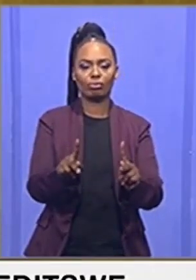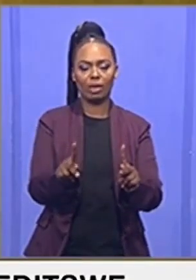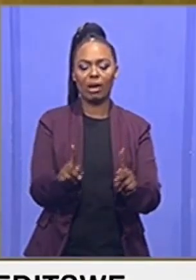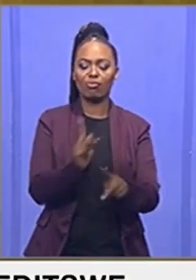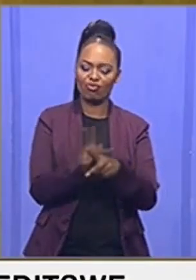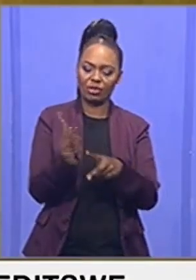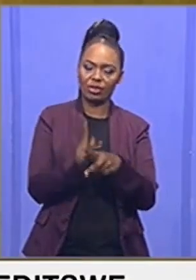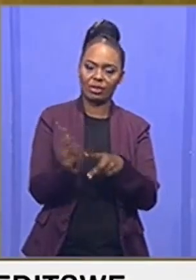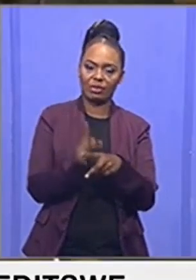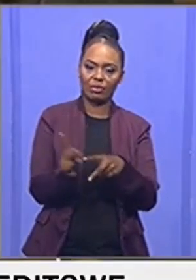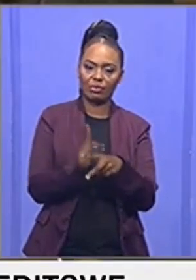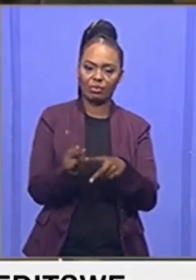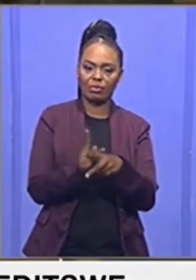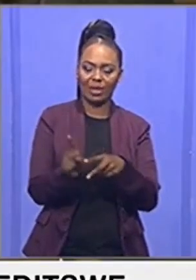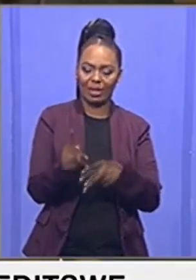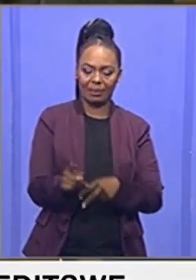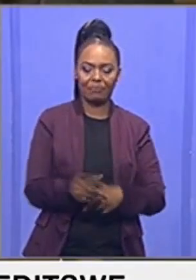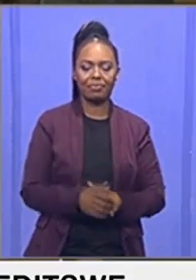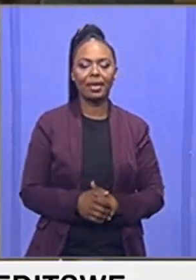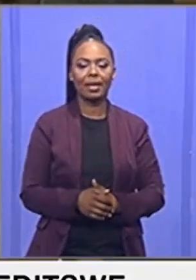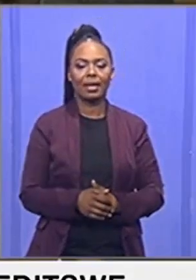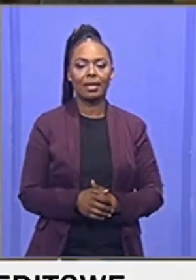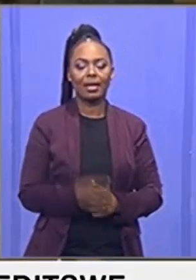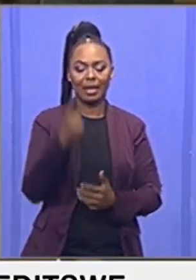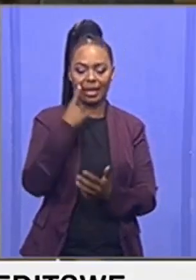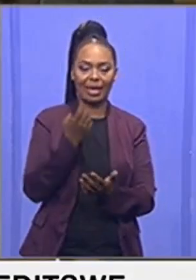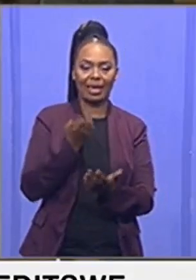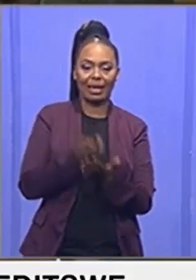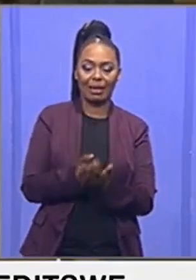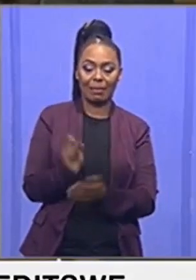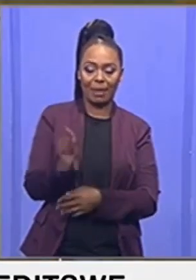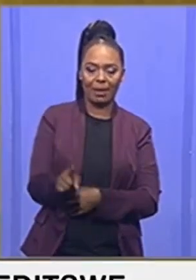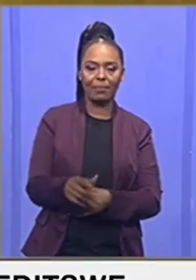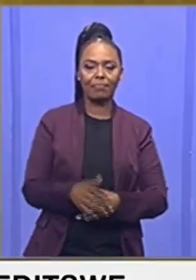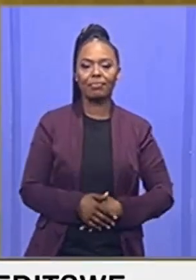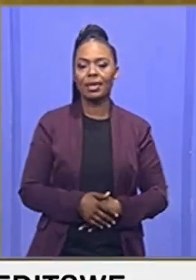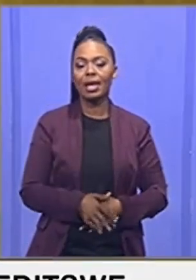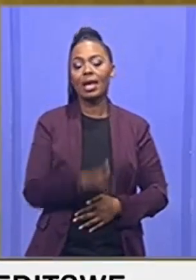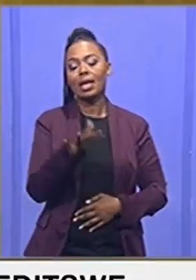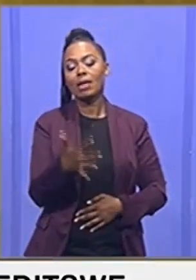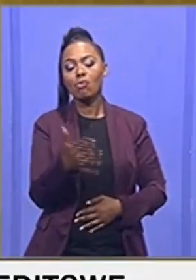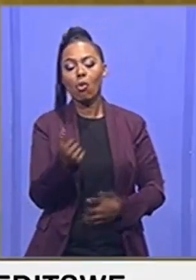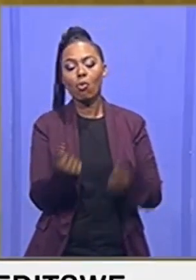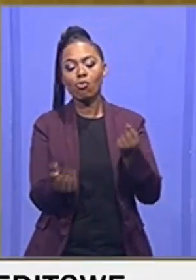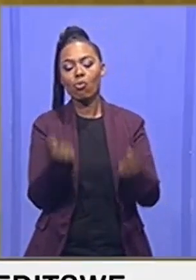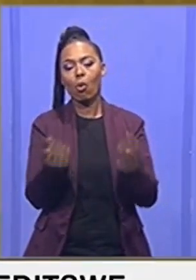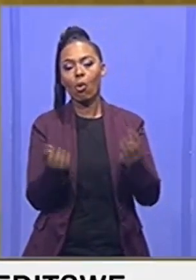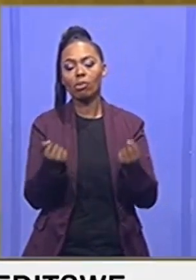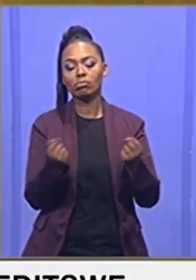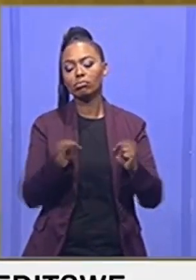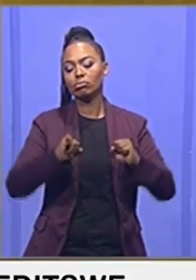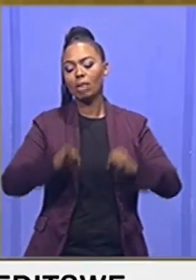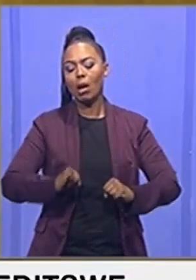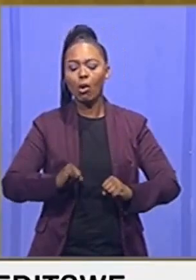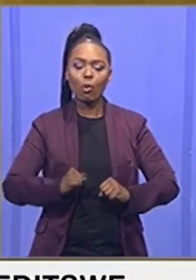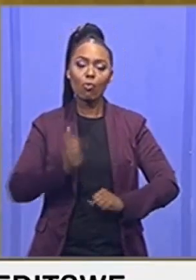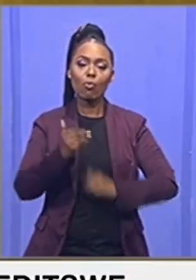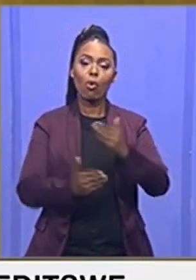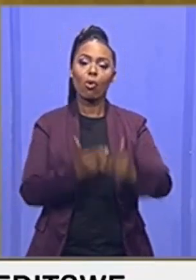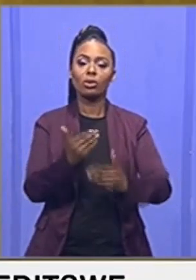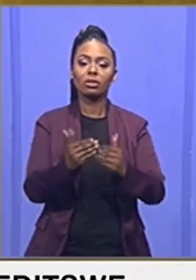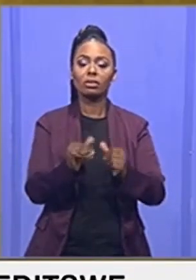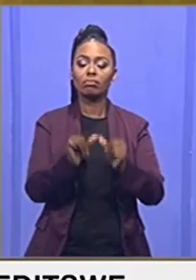prepare for that evidence. So if this court allowed the proceedings to go on today,